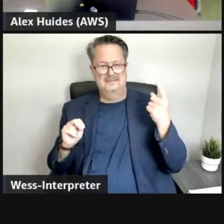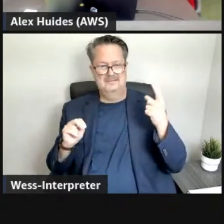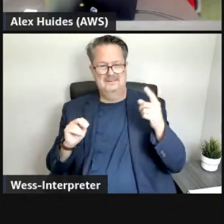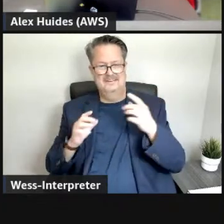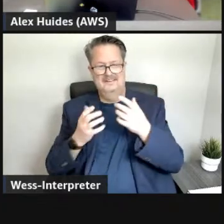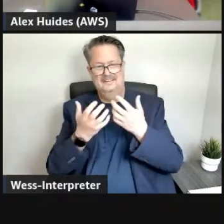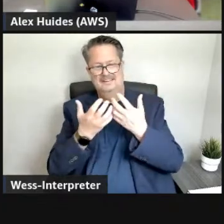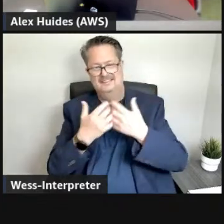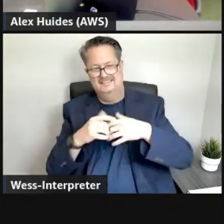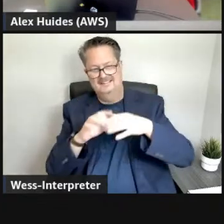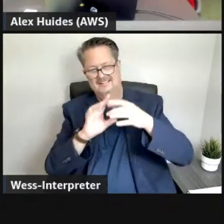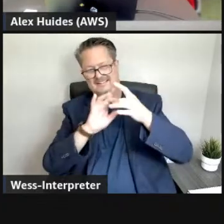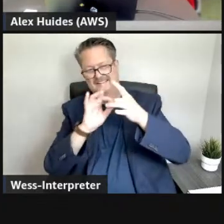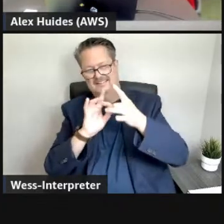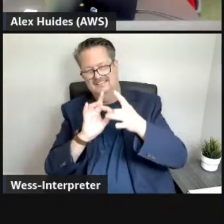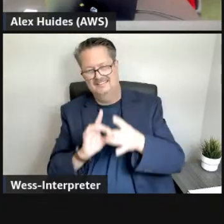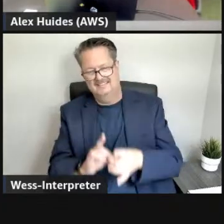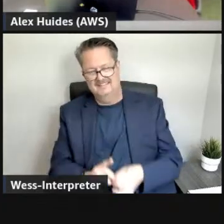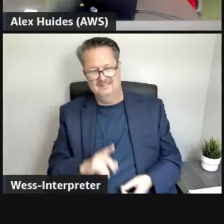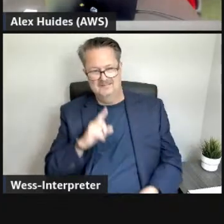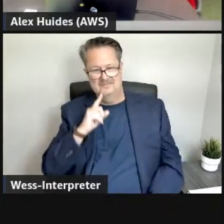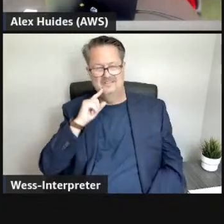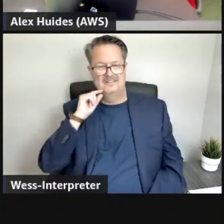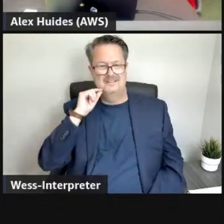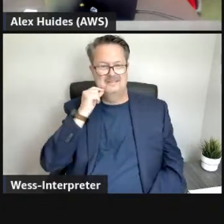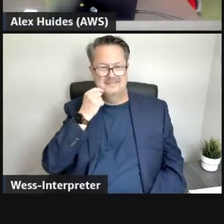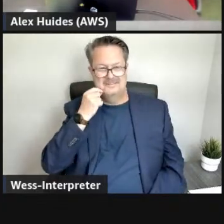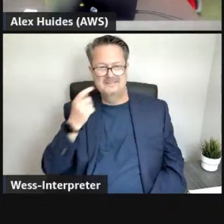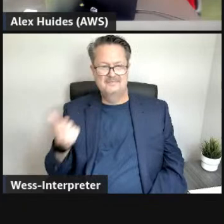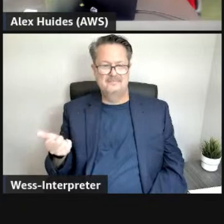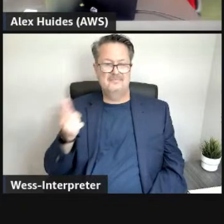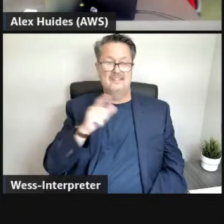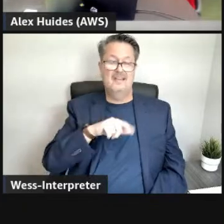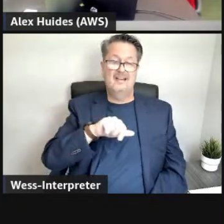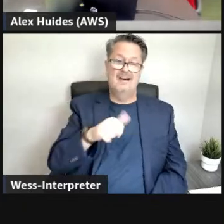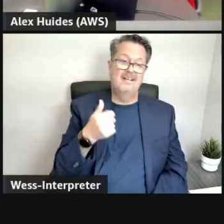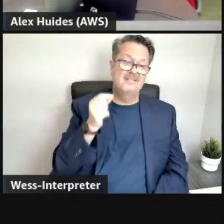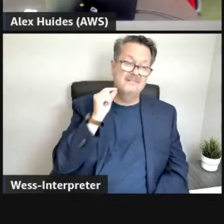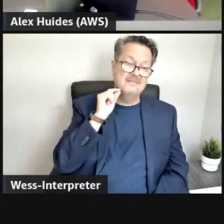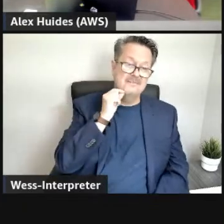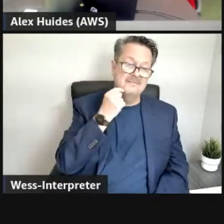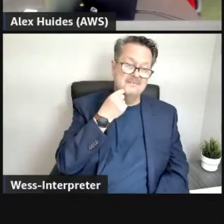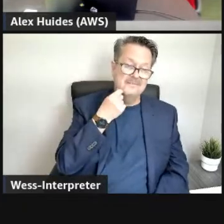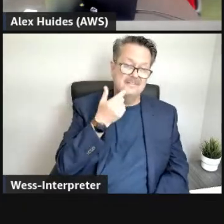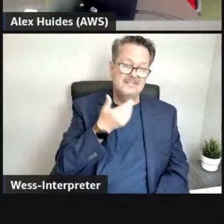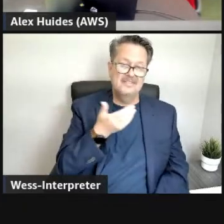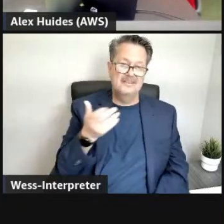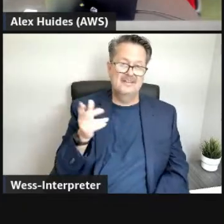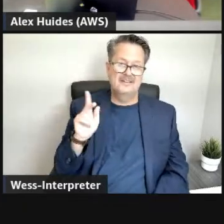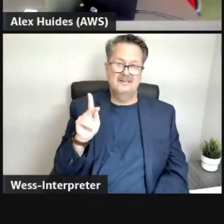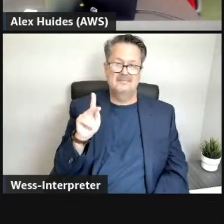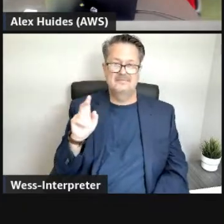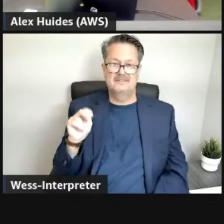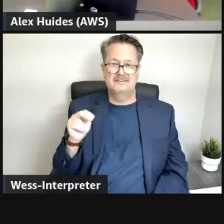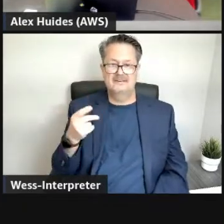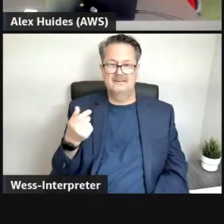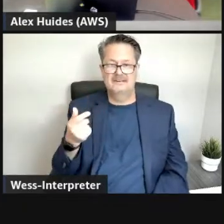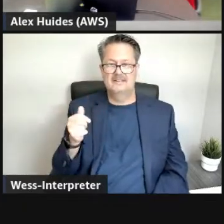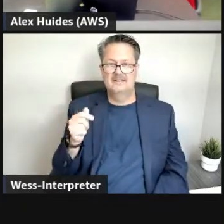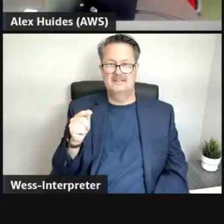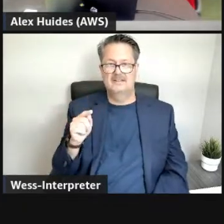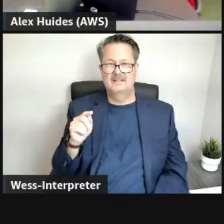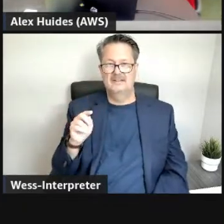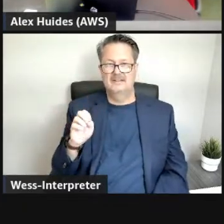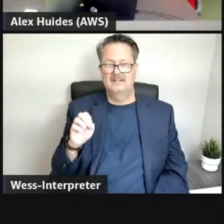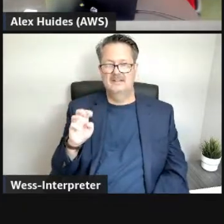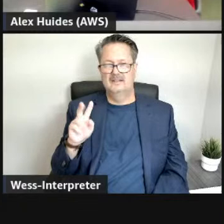very cool. Very cool. But there is another cool thing about the Kubernetes Gateway API. It's